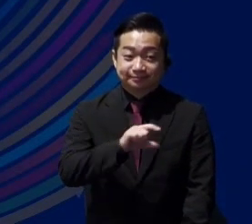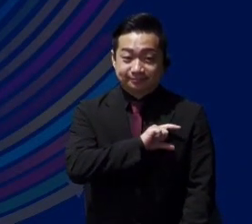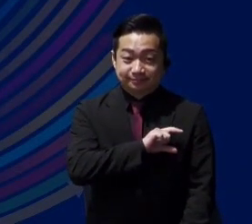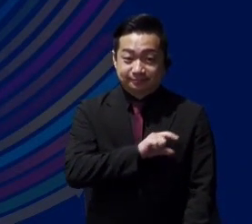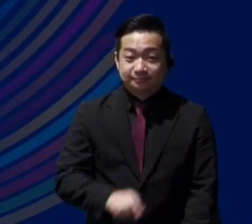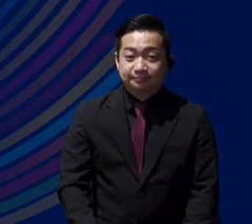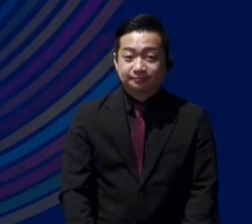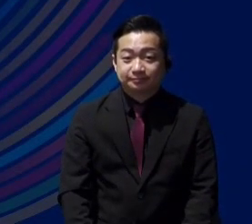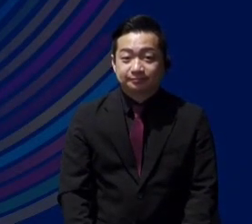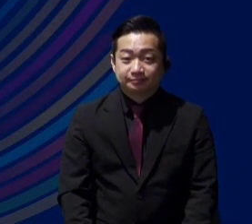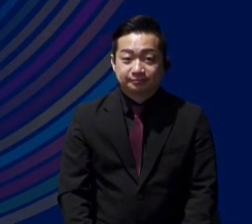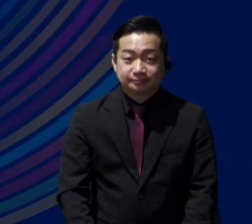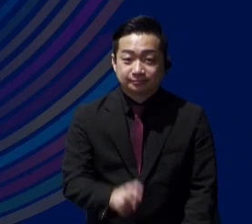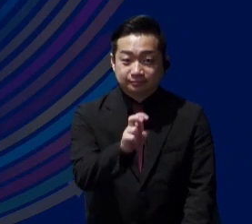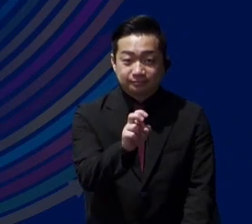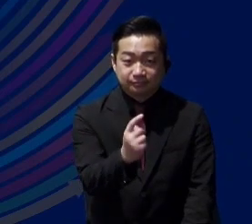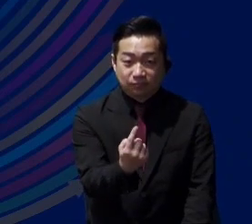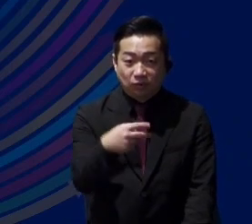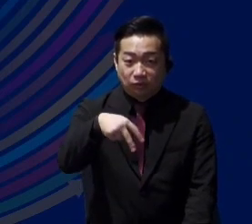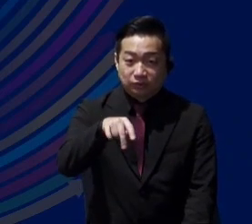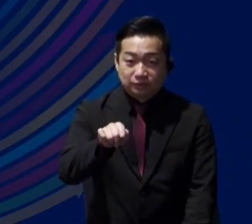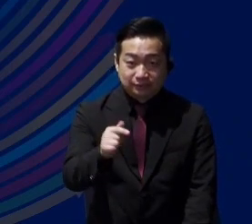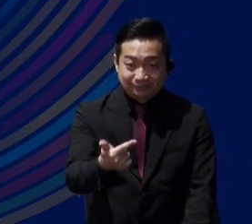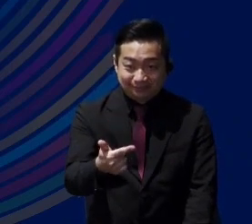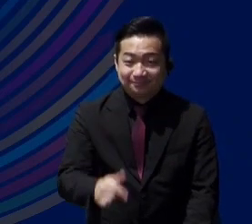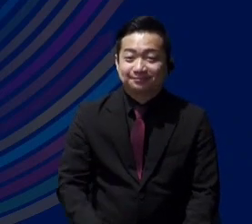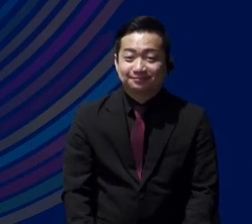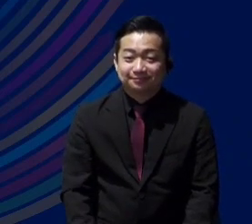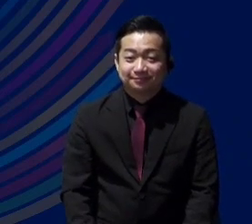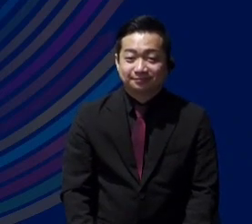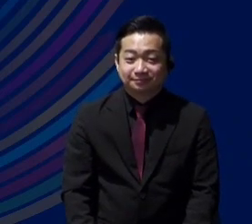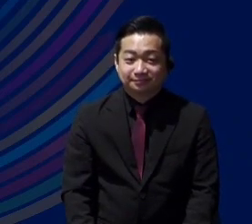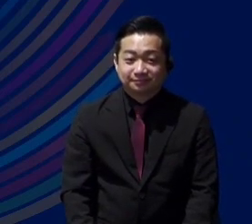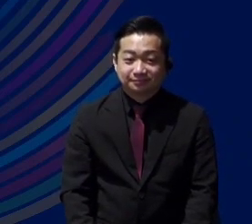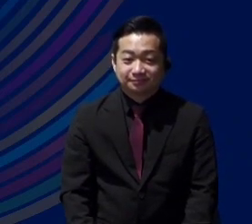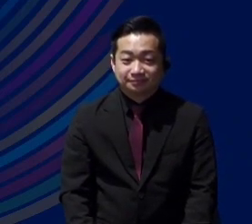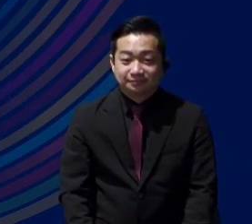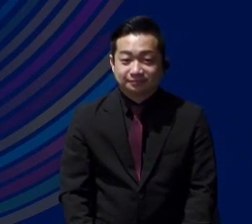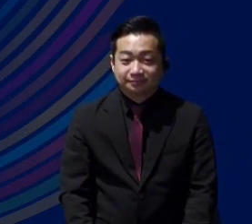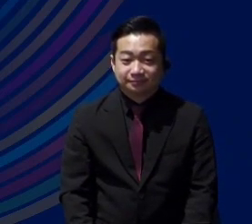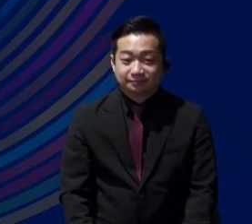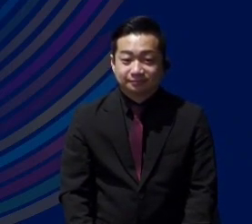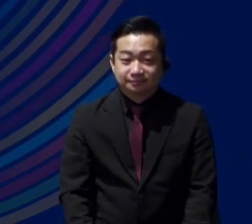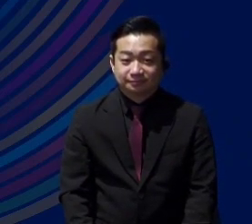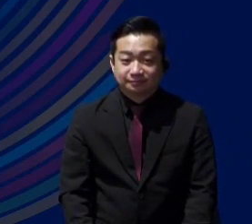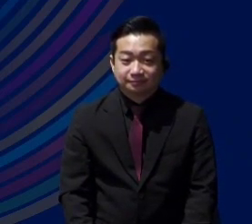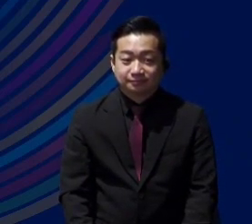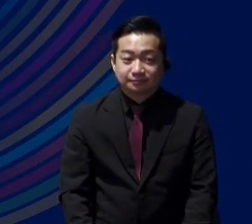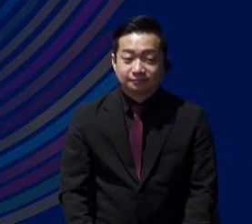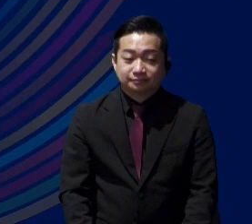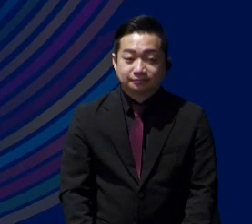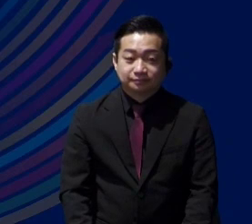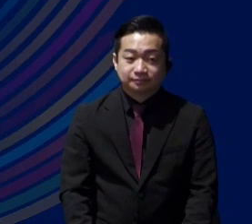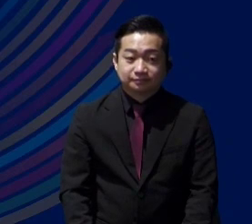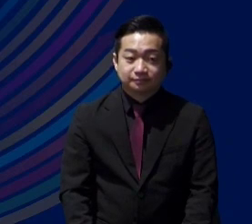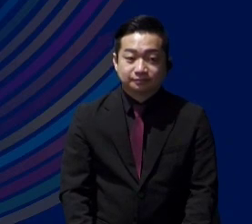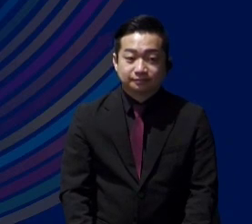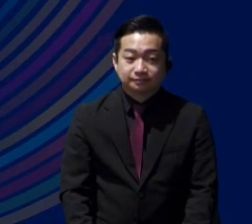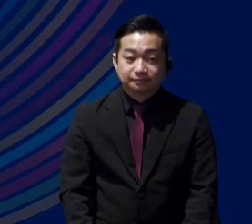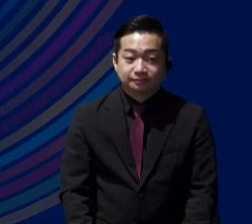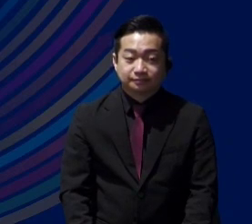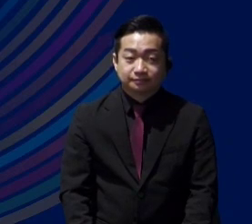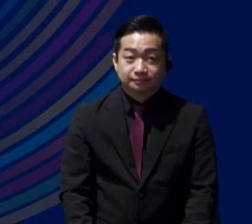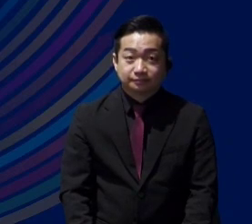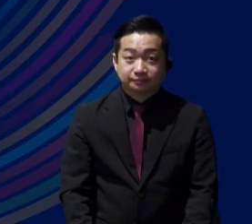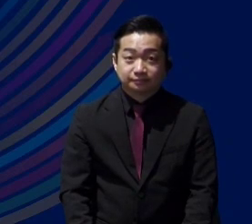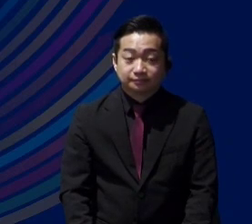Mohsen, and I am professor of the Health Metric Science